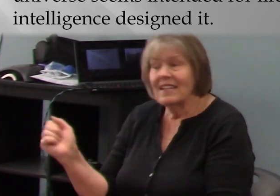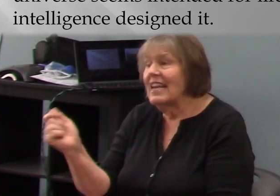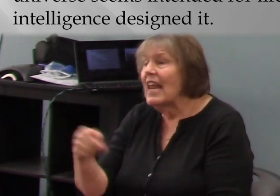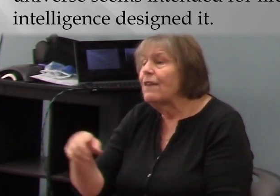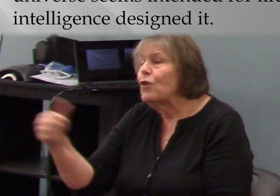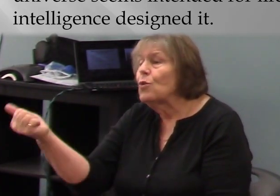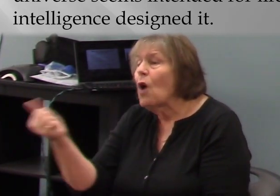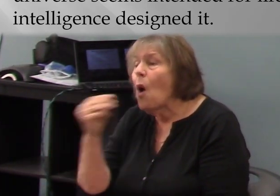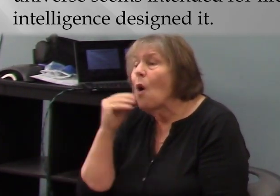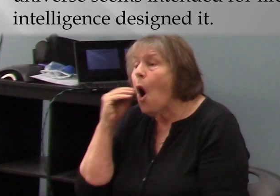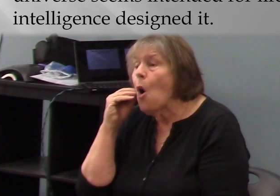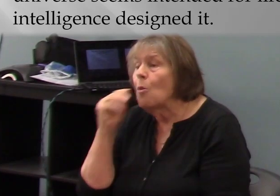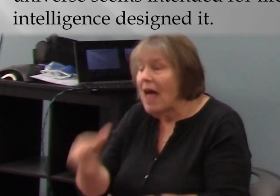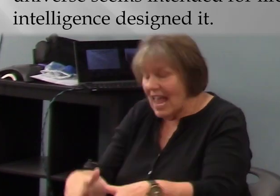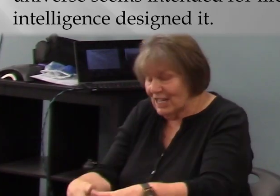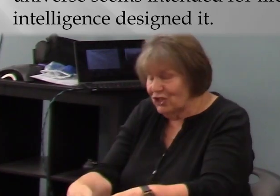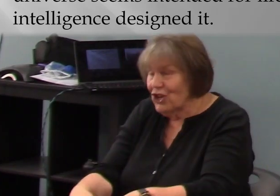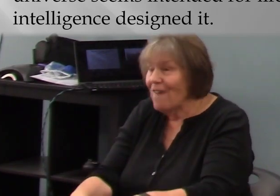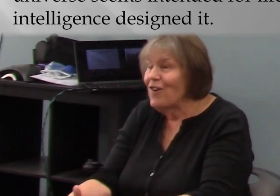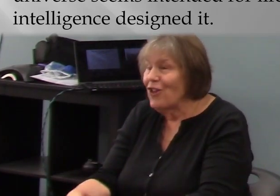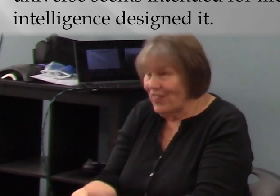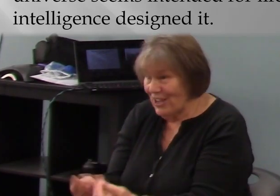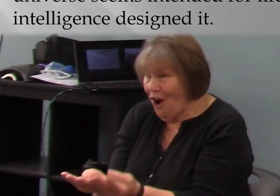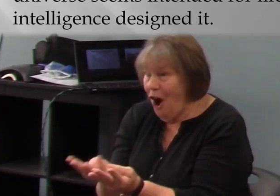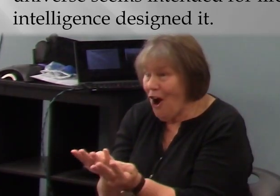Anyone shuffle a deck of cards? Come on in, we got some.